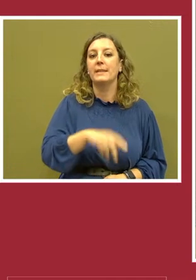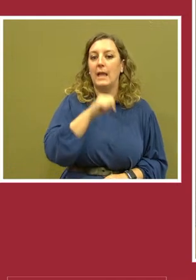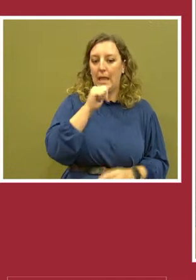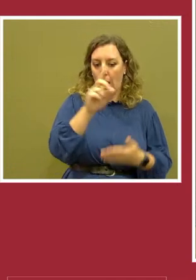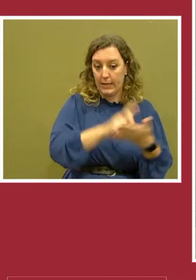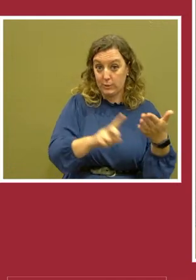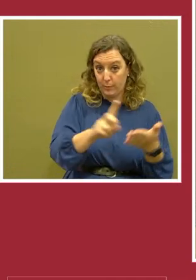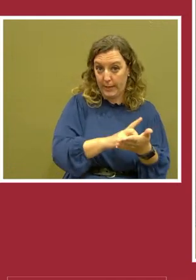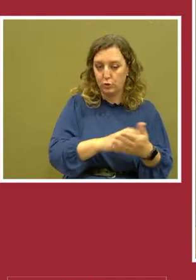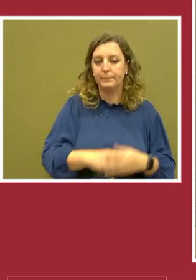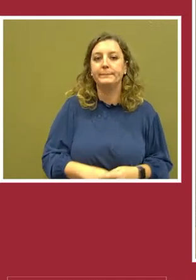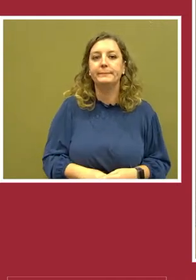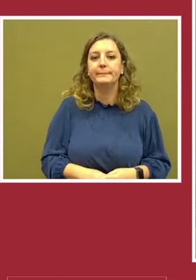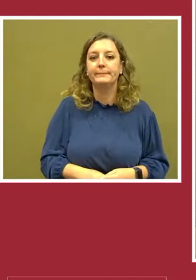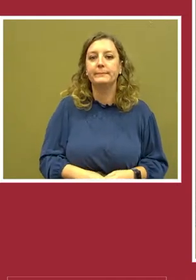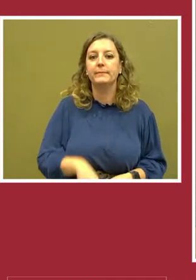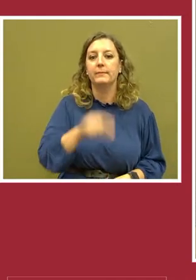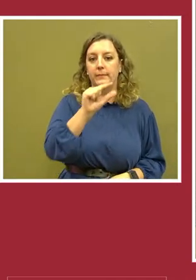non-discrimination,